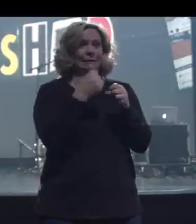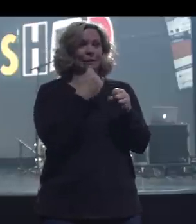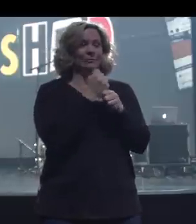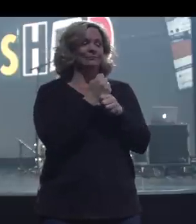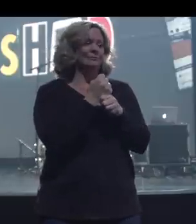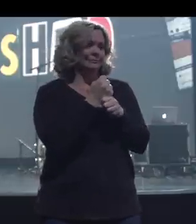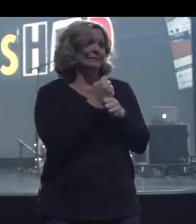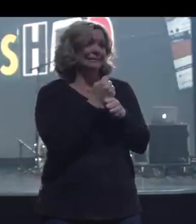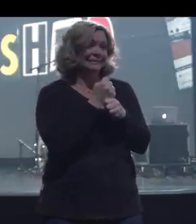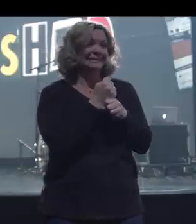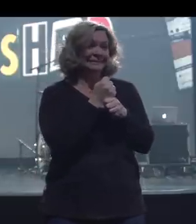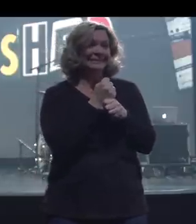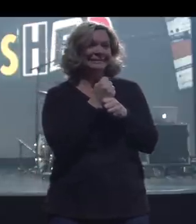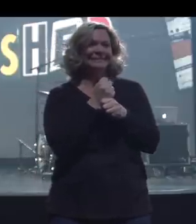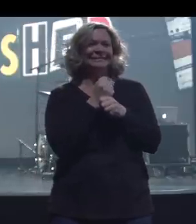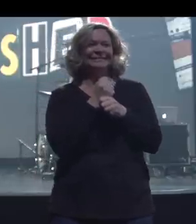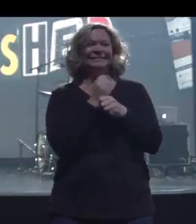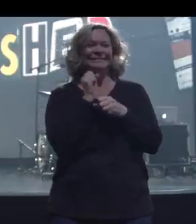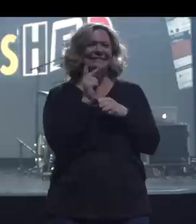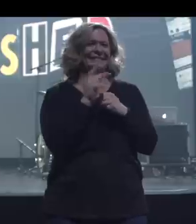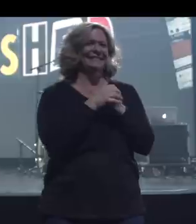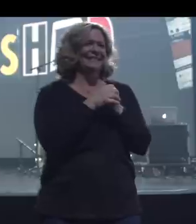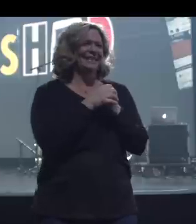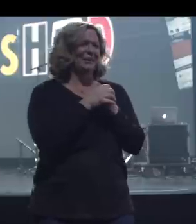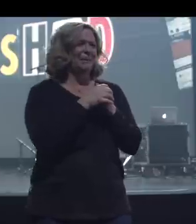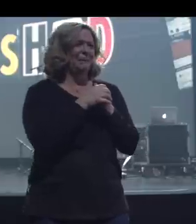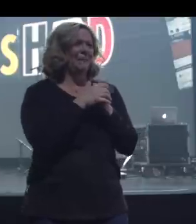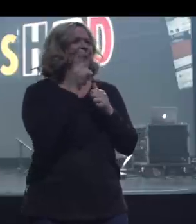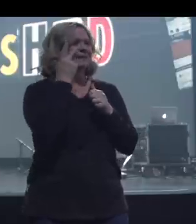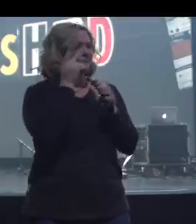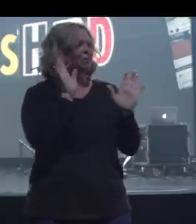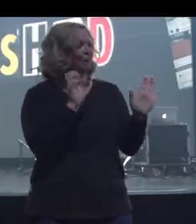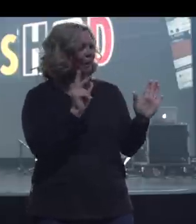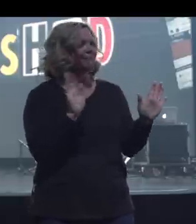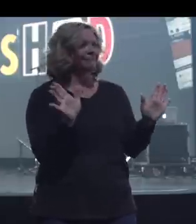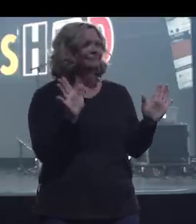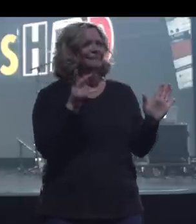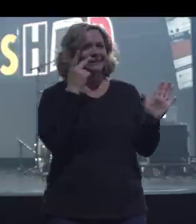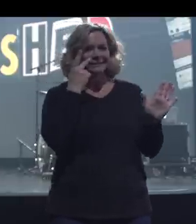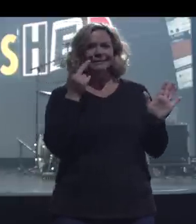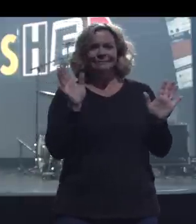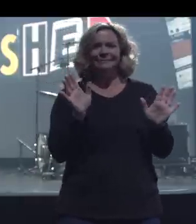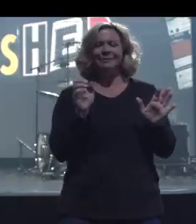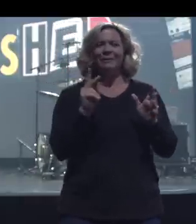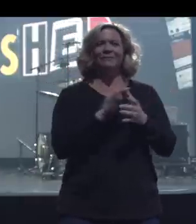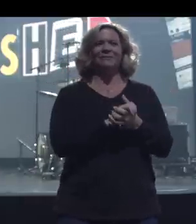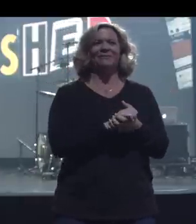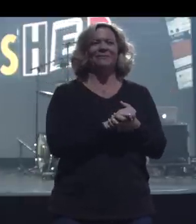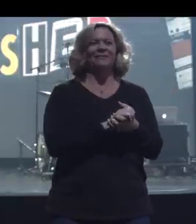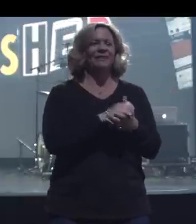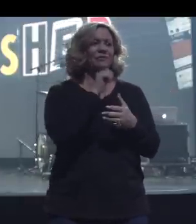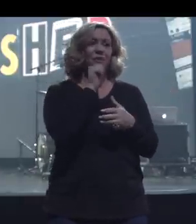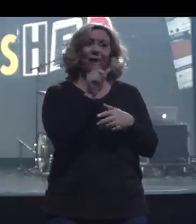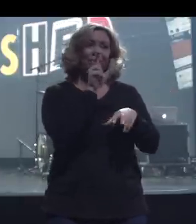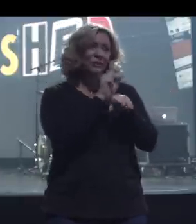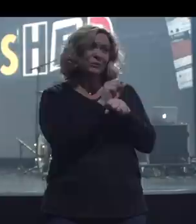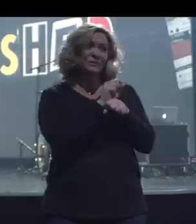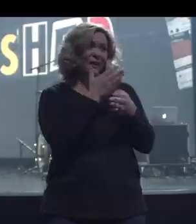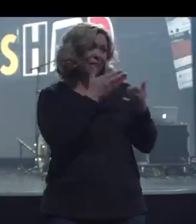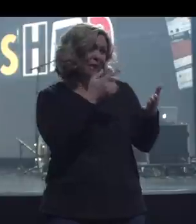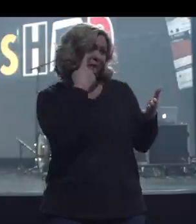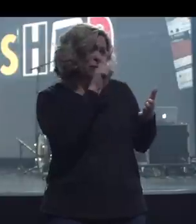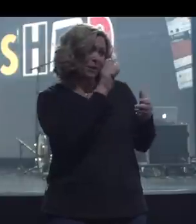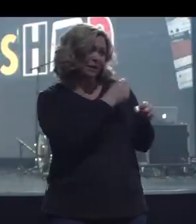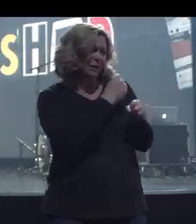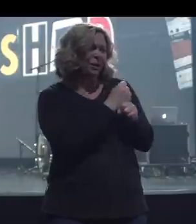Ooh, okay. You're like, all right, I see where you're going. I see where you're going. If you haven't used it for a year, what are you doing